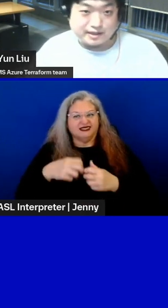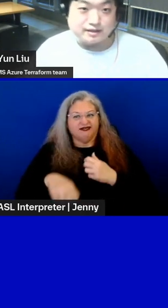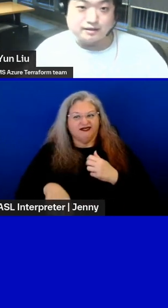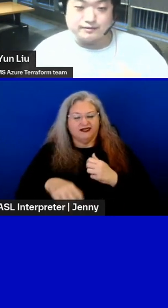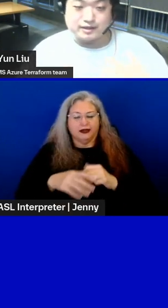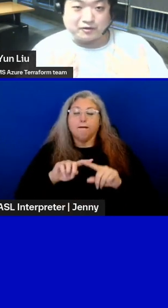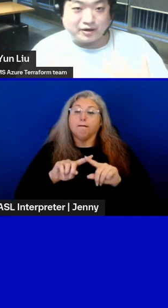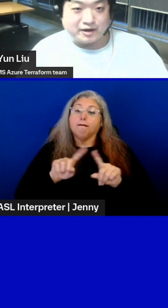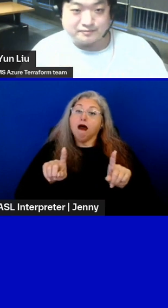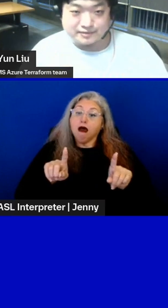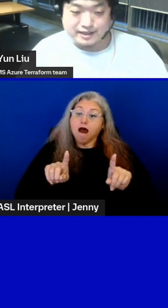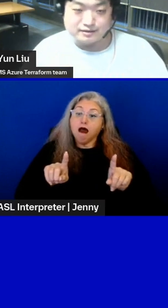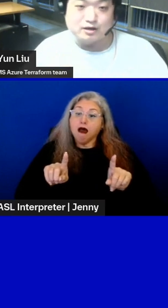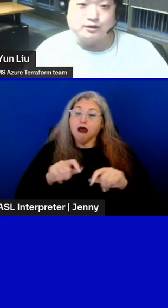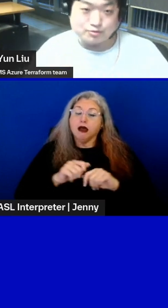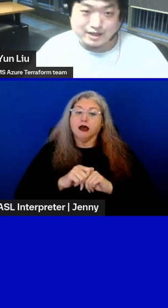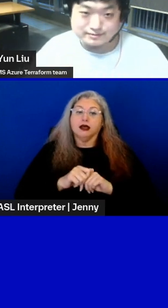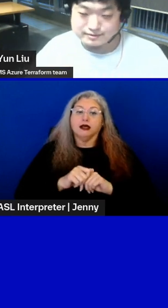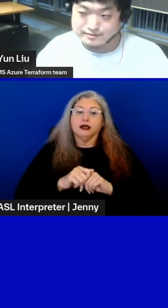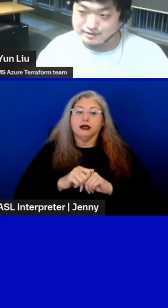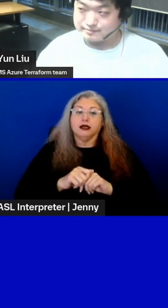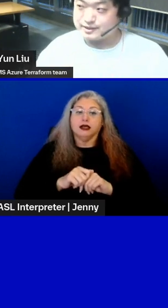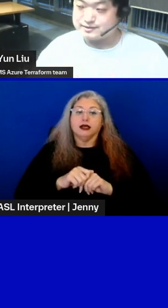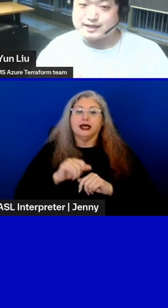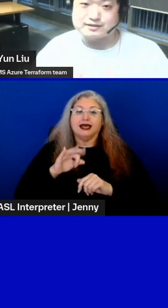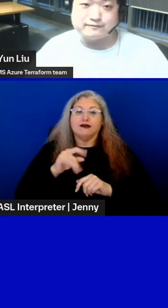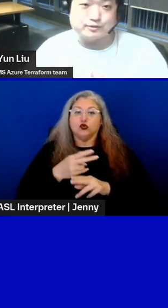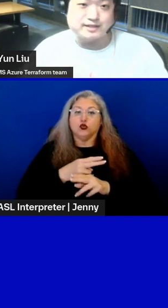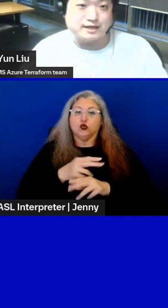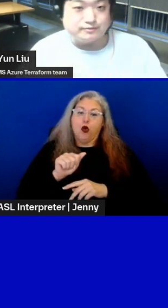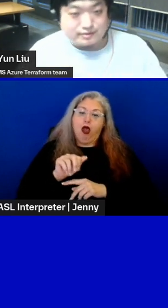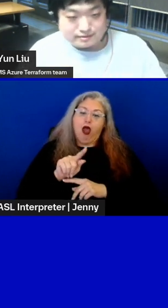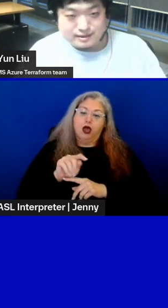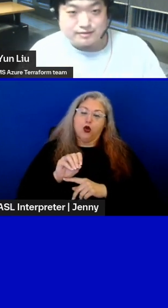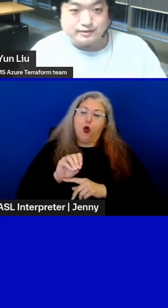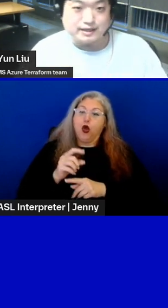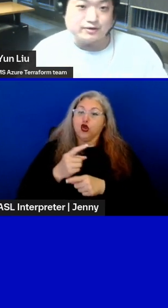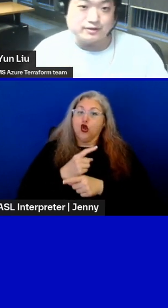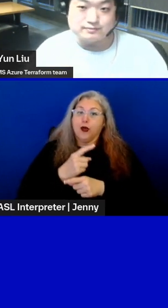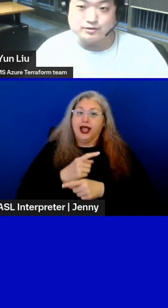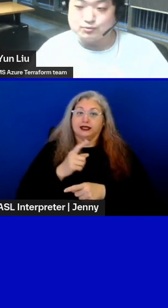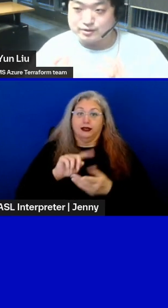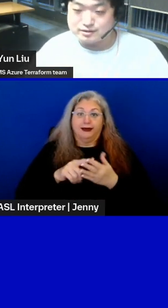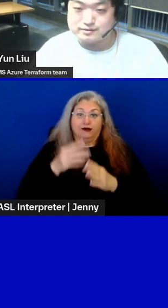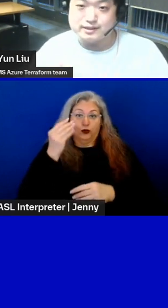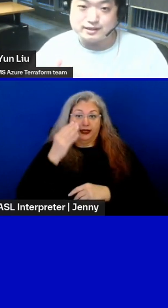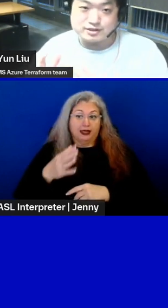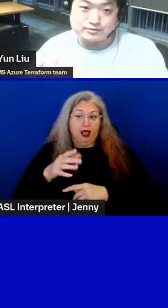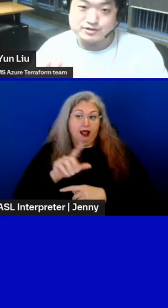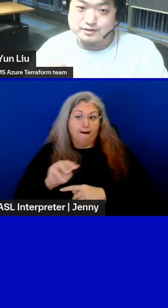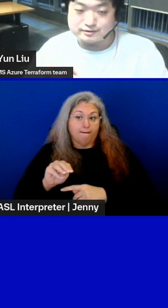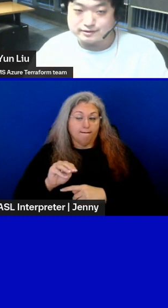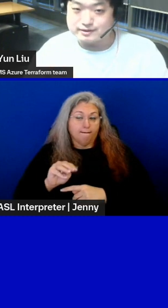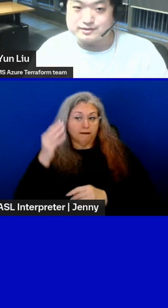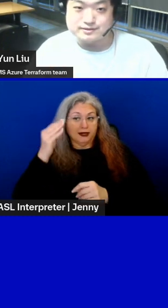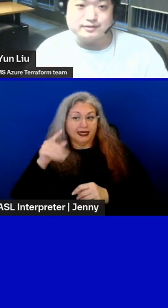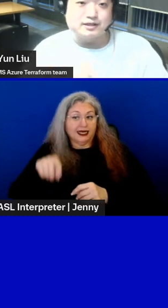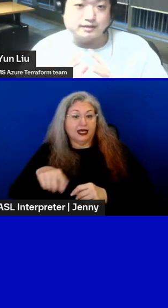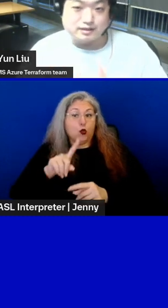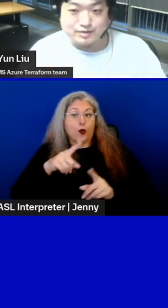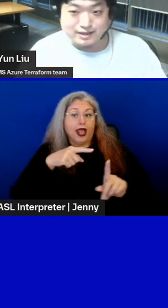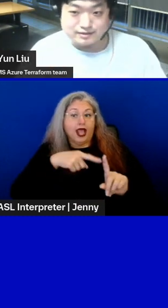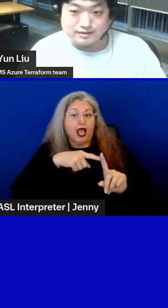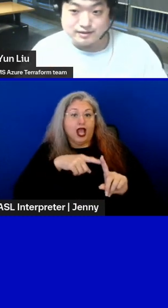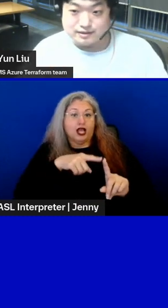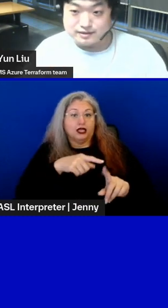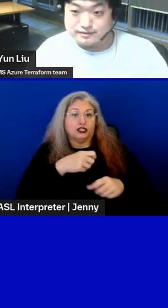if LLM can autocorrect, means that if we tell the LLM where the generation content is